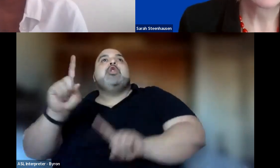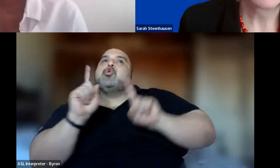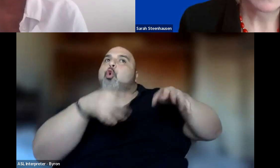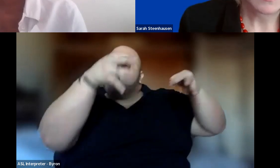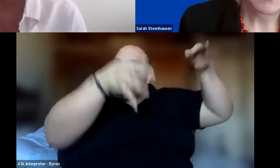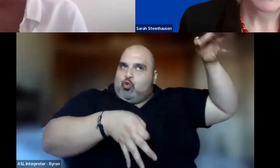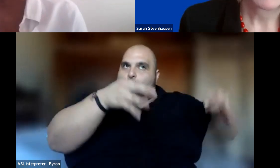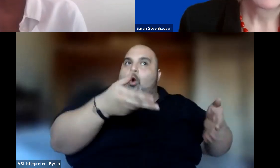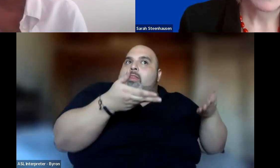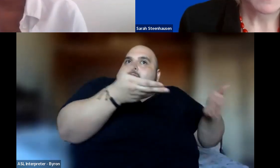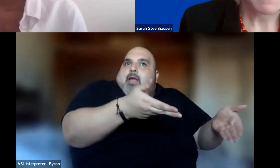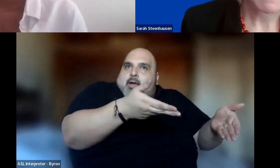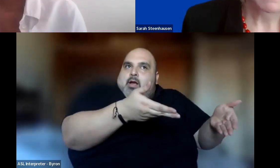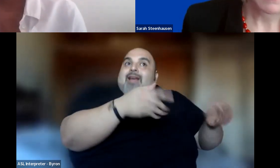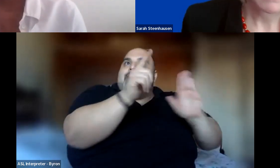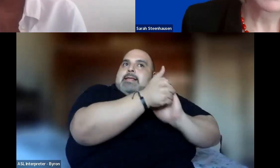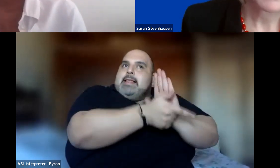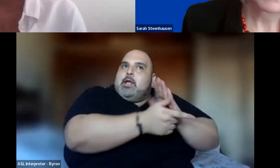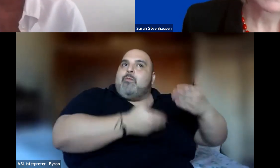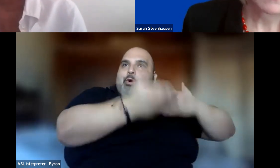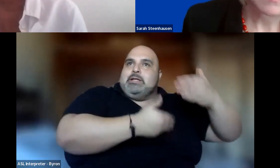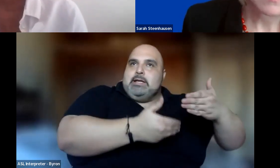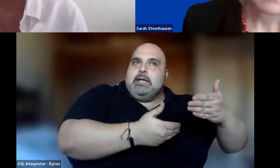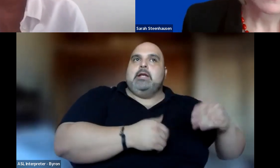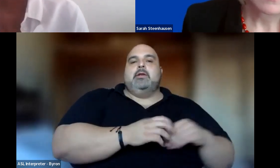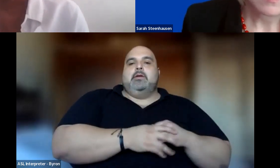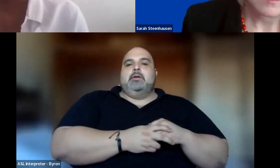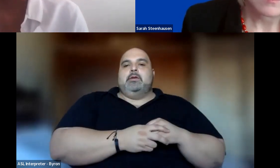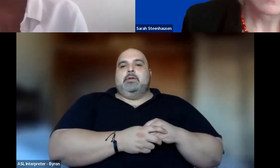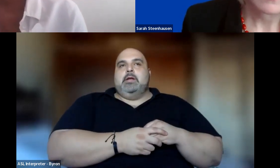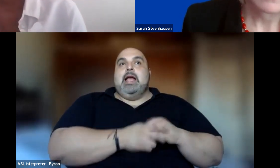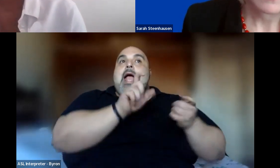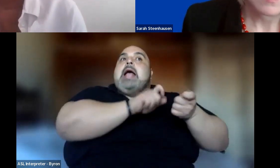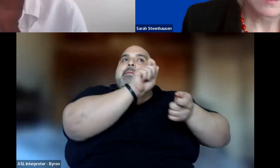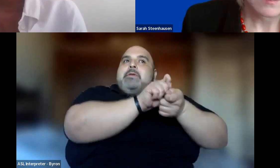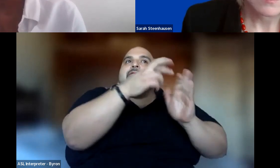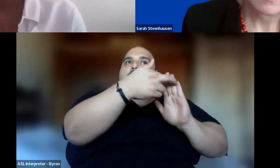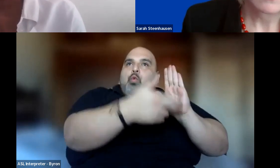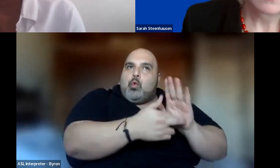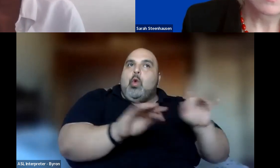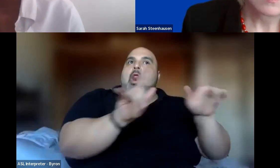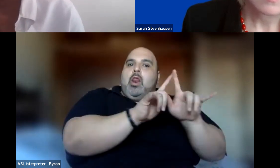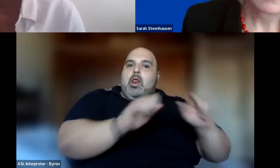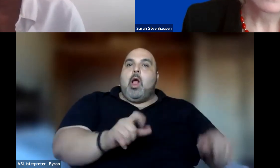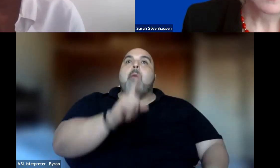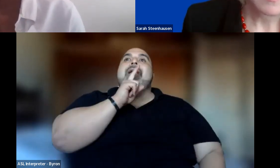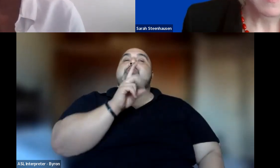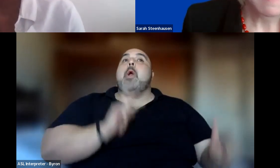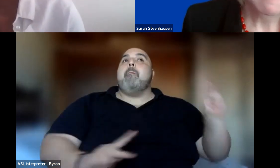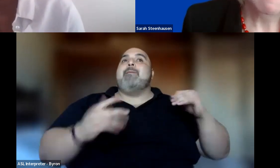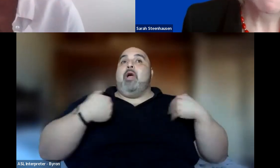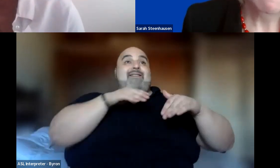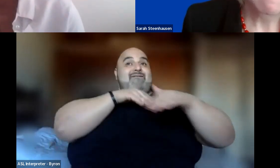This is a legal proceeding and a process, and there's specific rules. And so making sure that people have access to